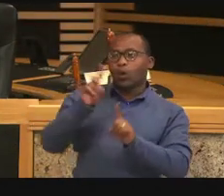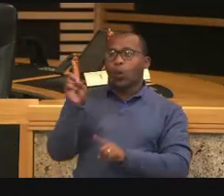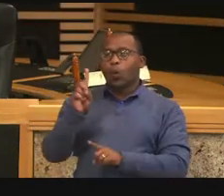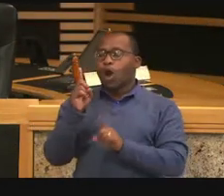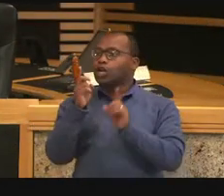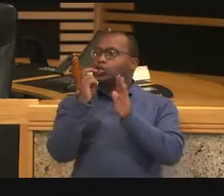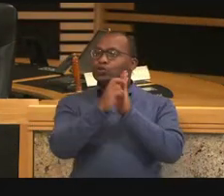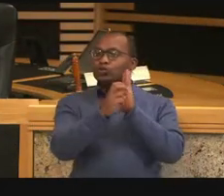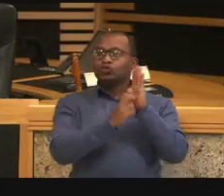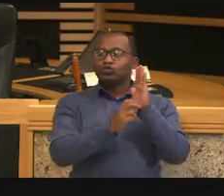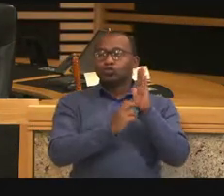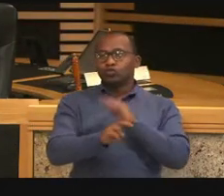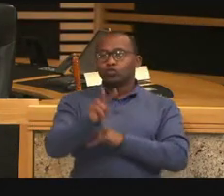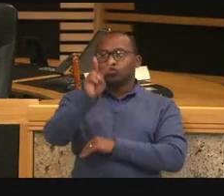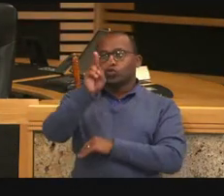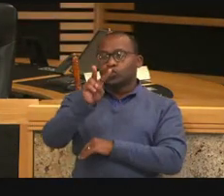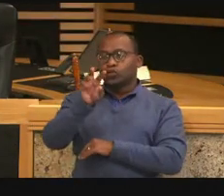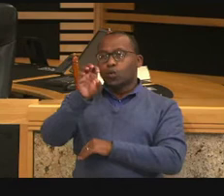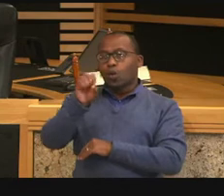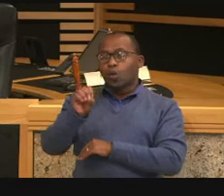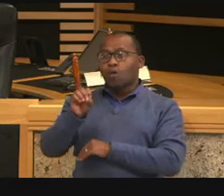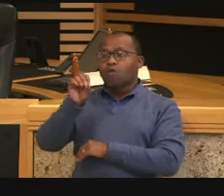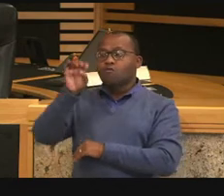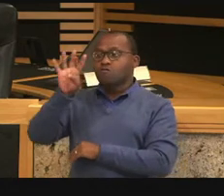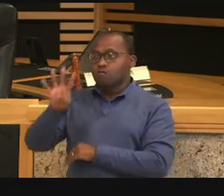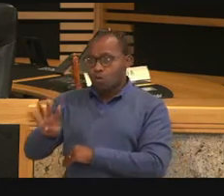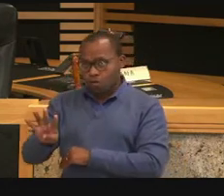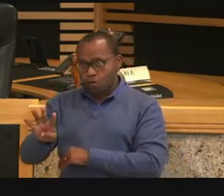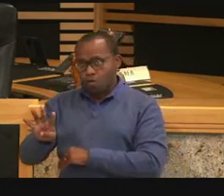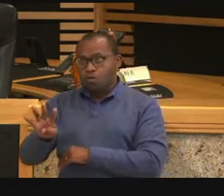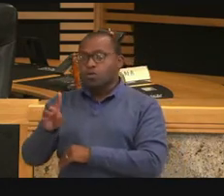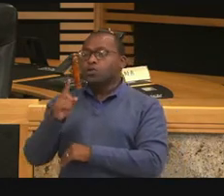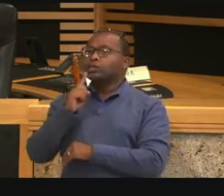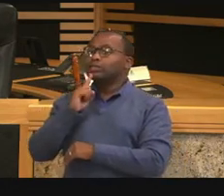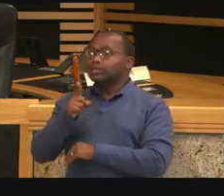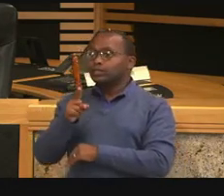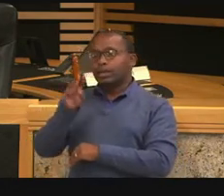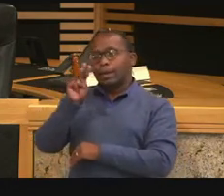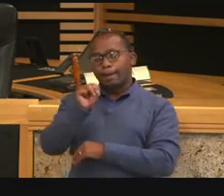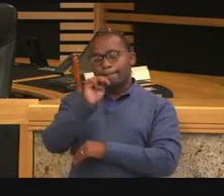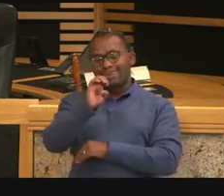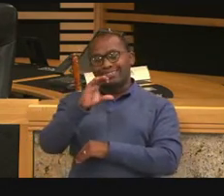wherein the MEC responsible has to come here and account as to why